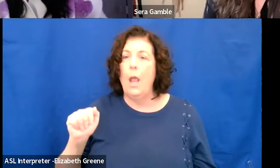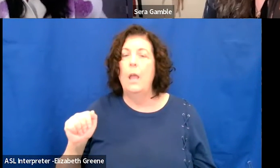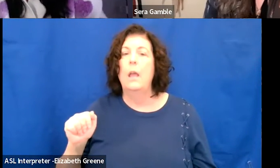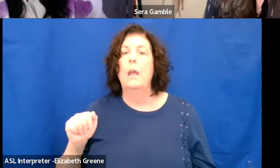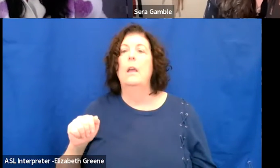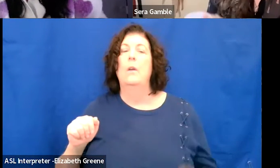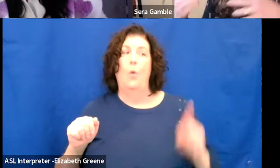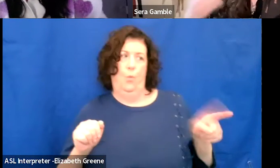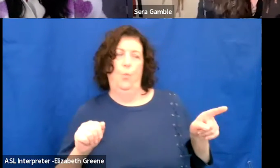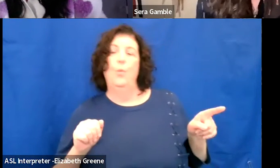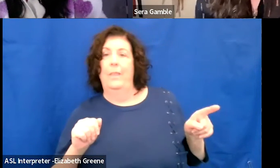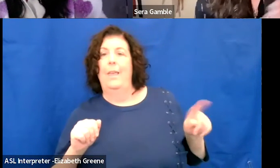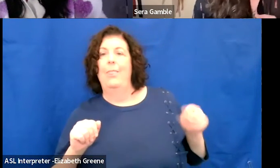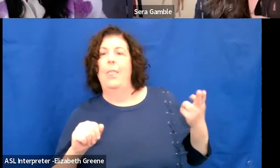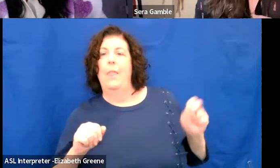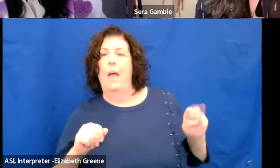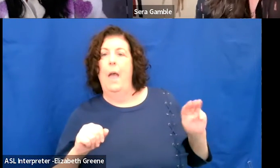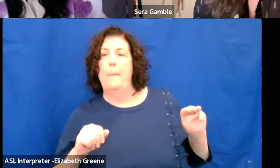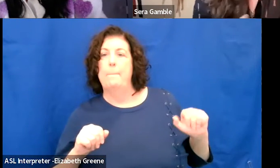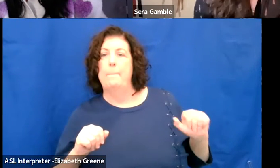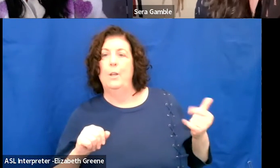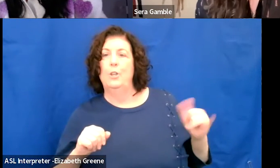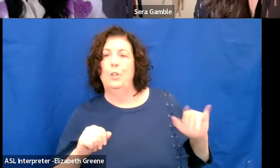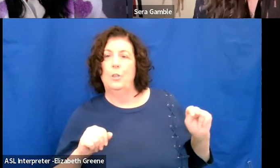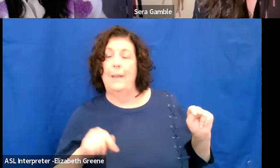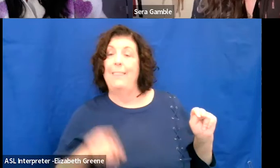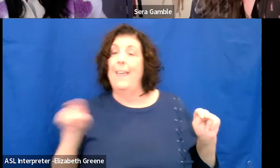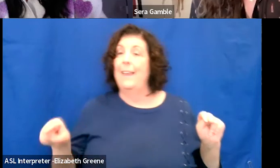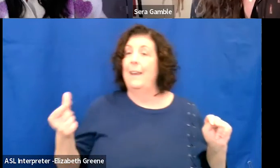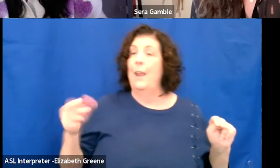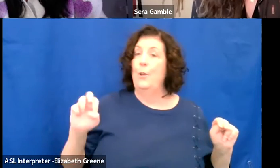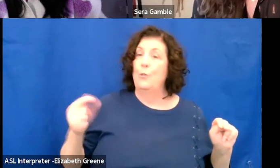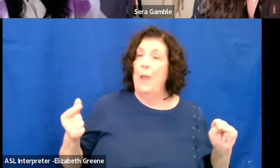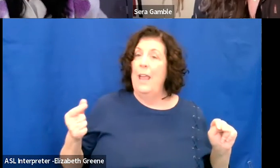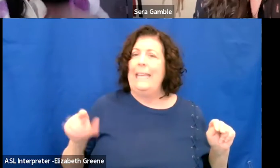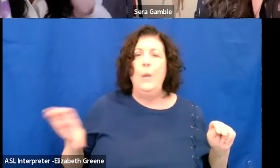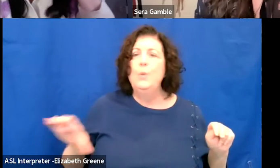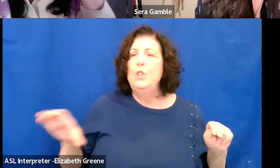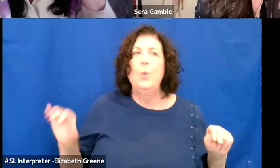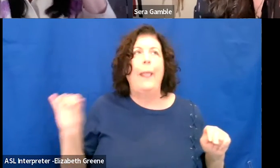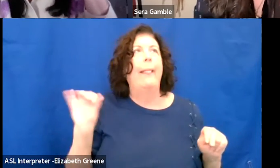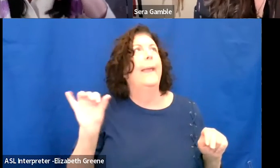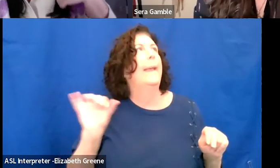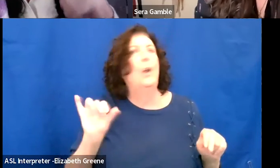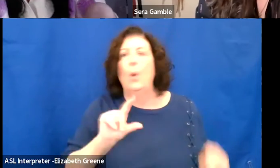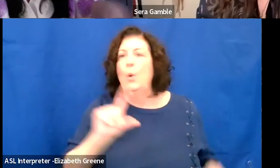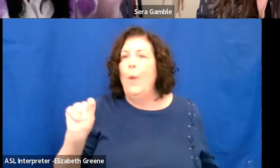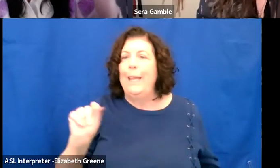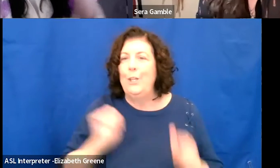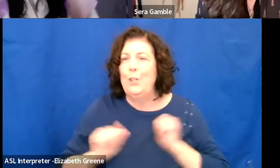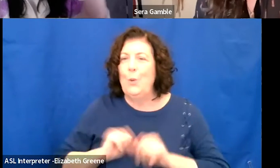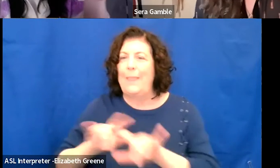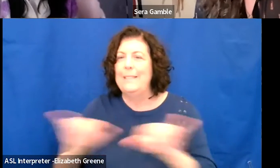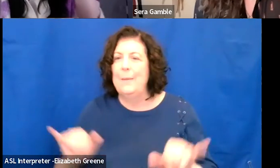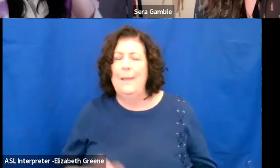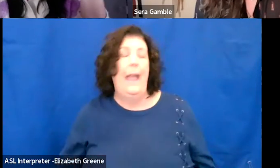and he's a genius and he's been doing it forever. And then Greg, who has sometimes like 20 shows at the same time. I can't with Greg. I don't know how I don't know that he's human.